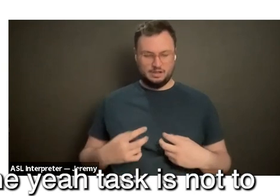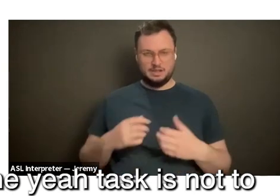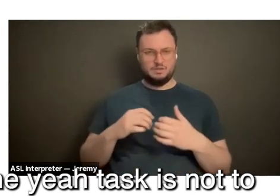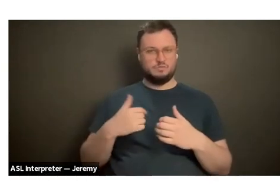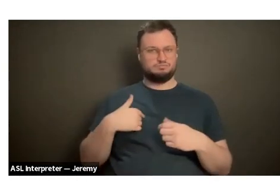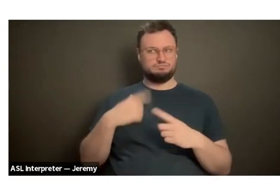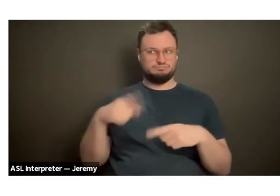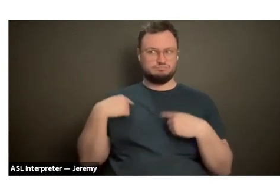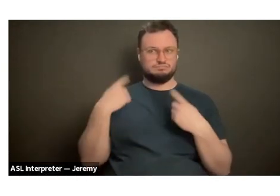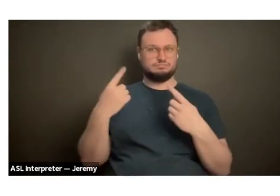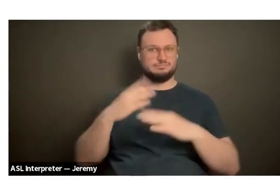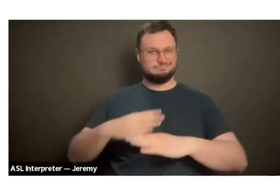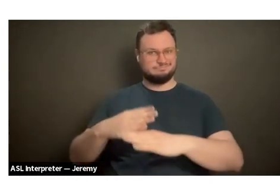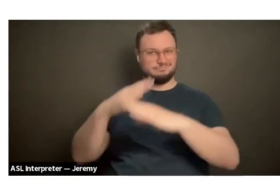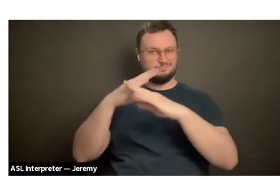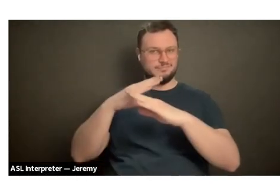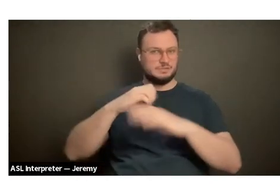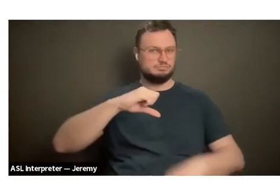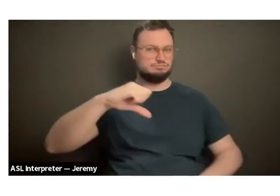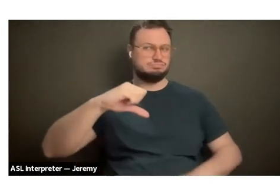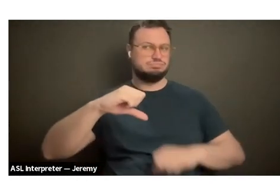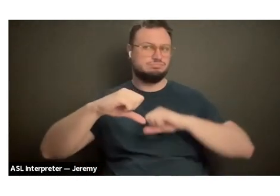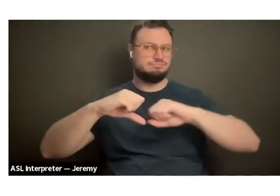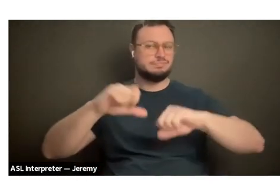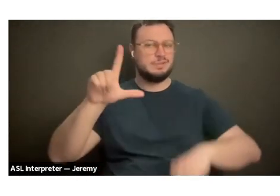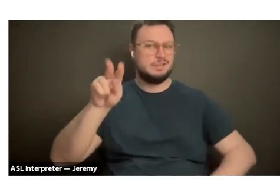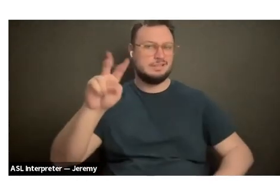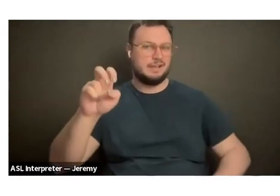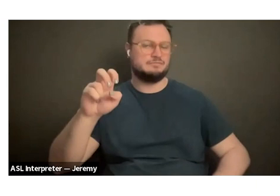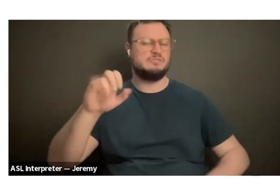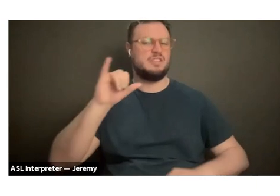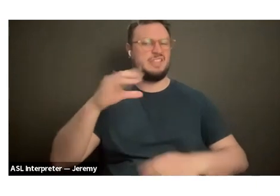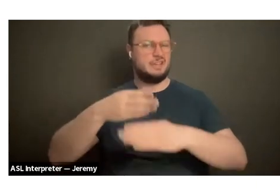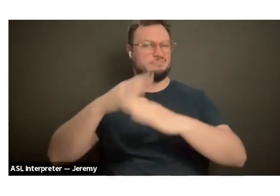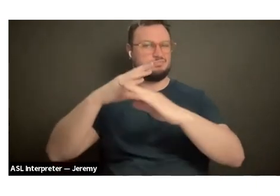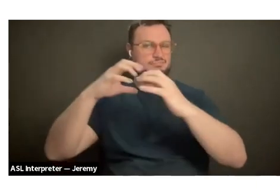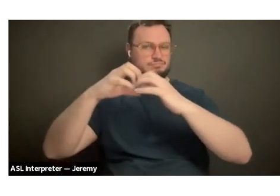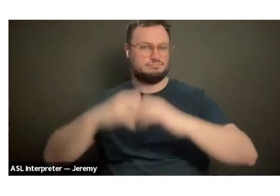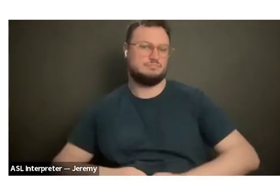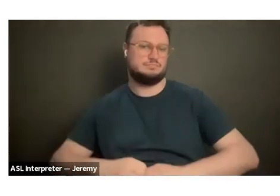really highlights the power of access intimacy. Next slide, please.